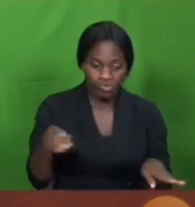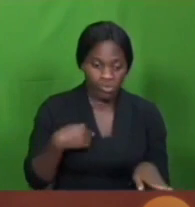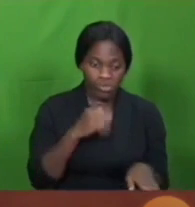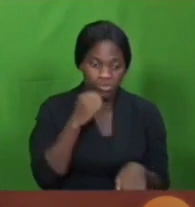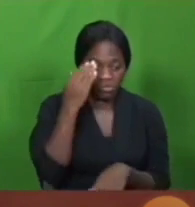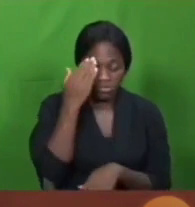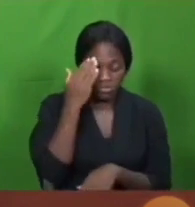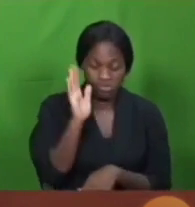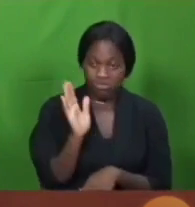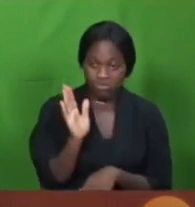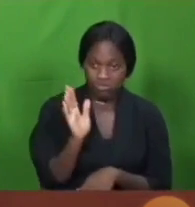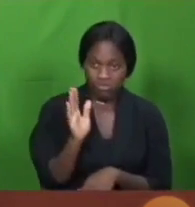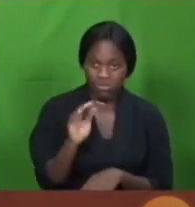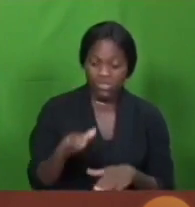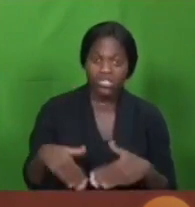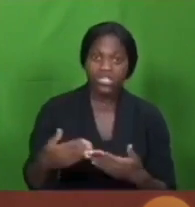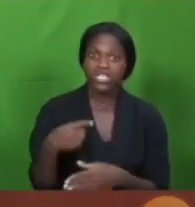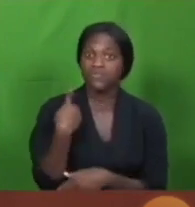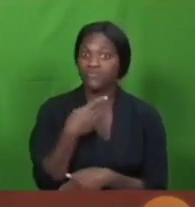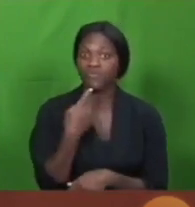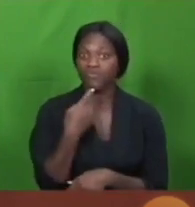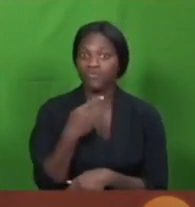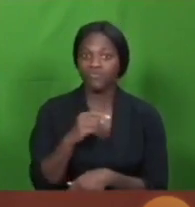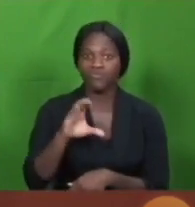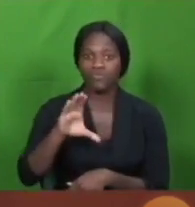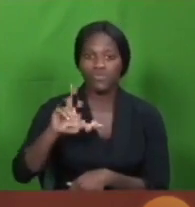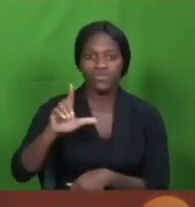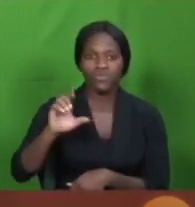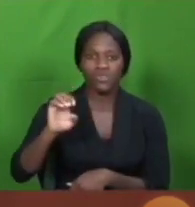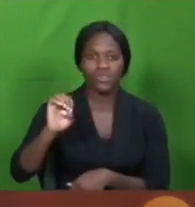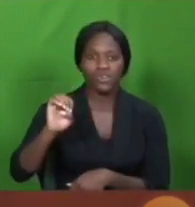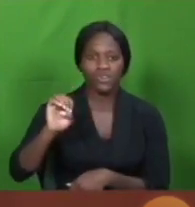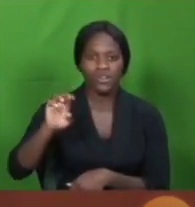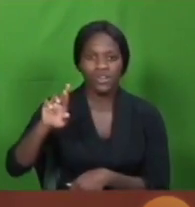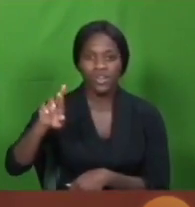was referred to the clerk's office to reply